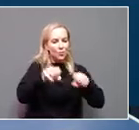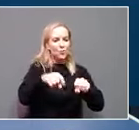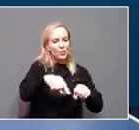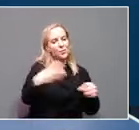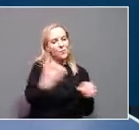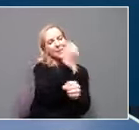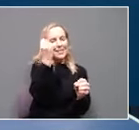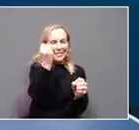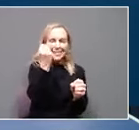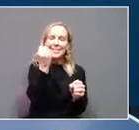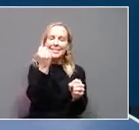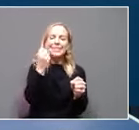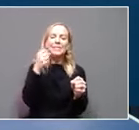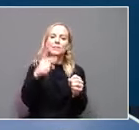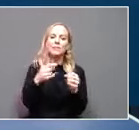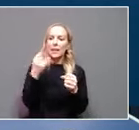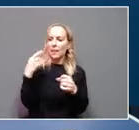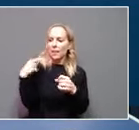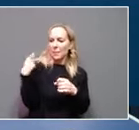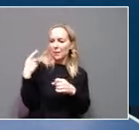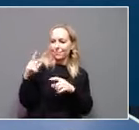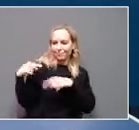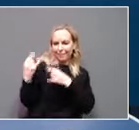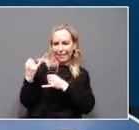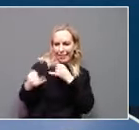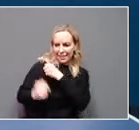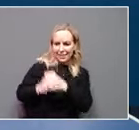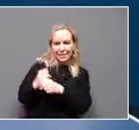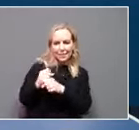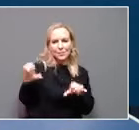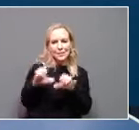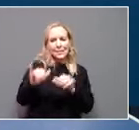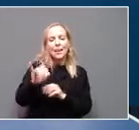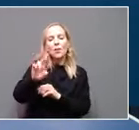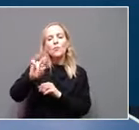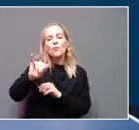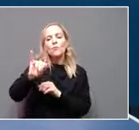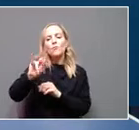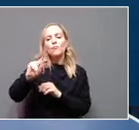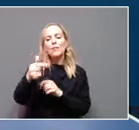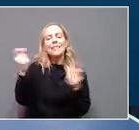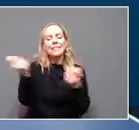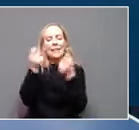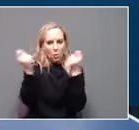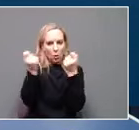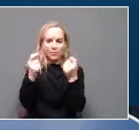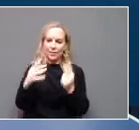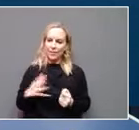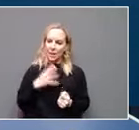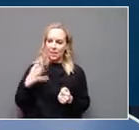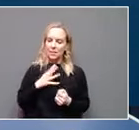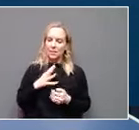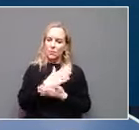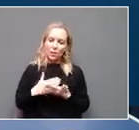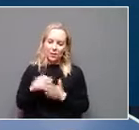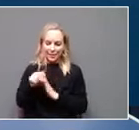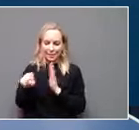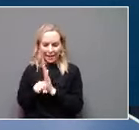know, it was just about the last year that we did that ring ceremony officially as part of state government and with